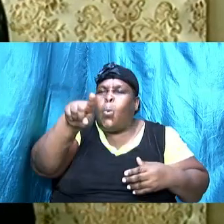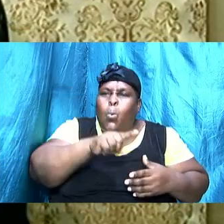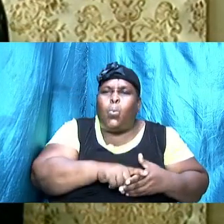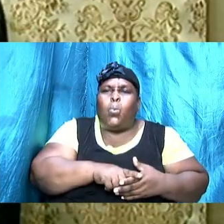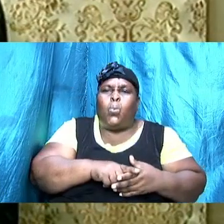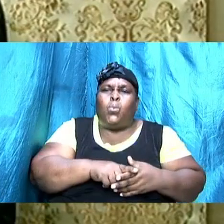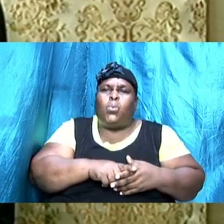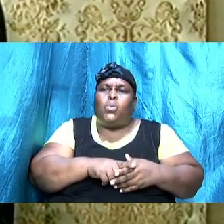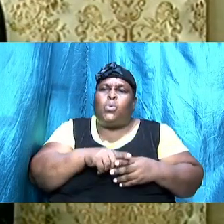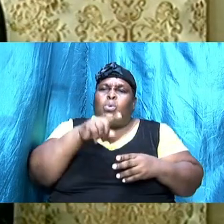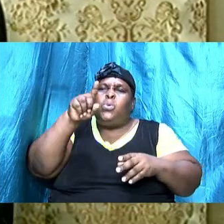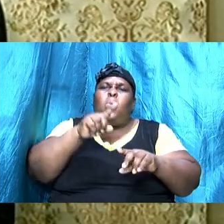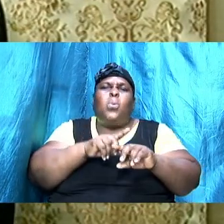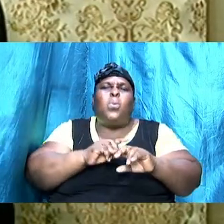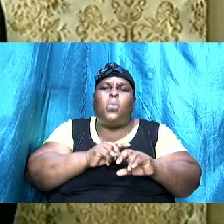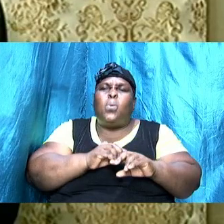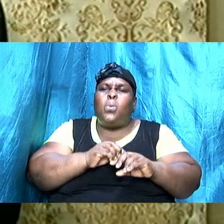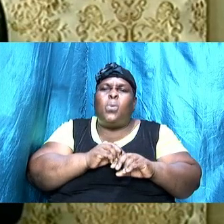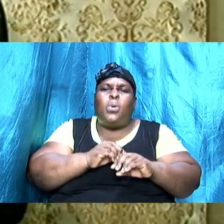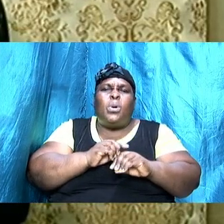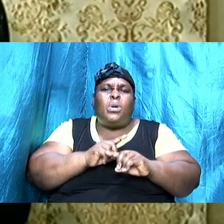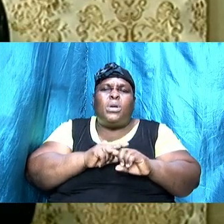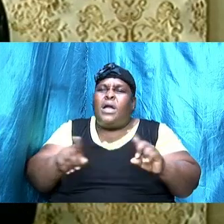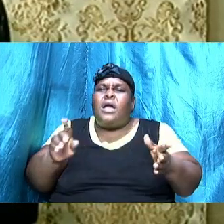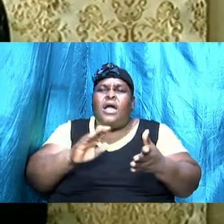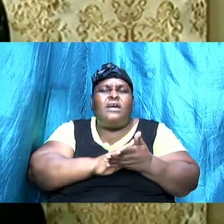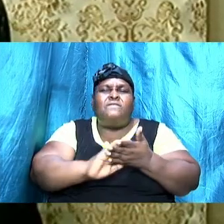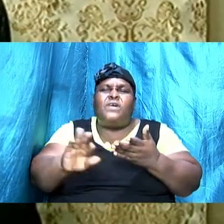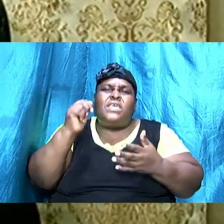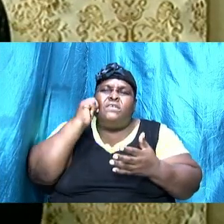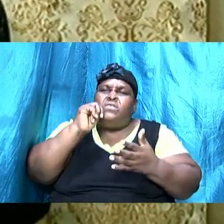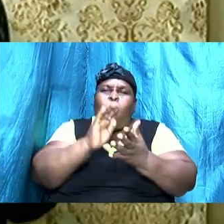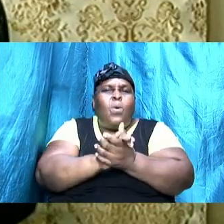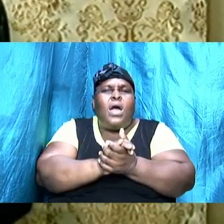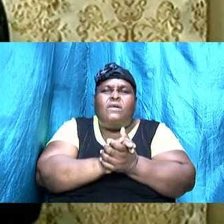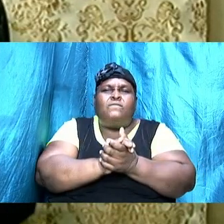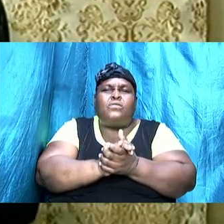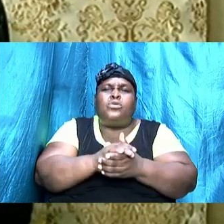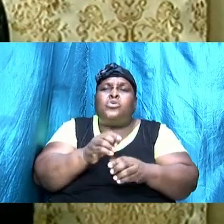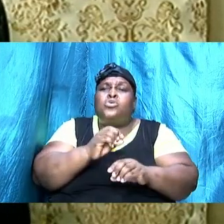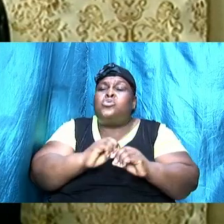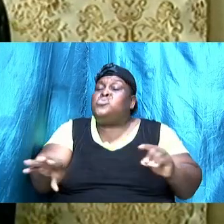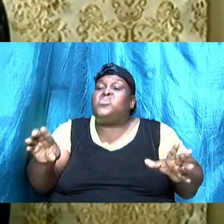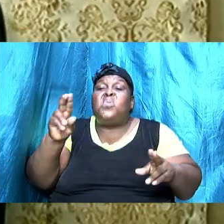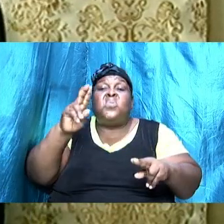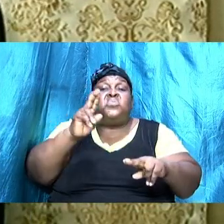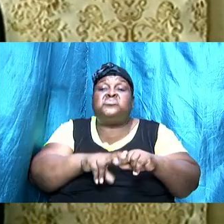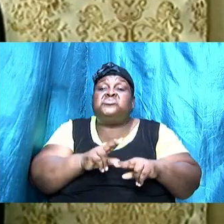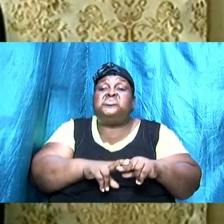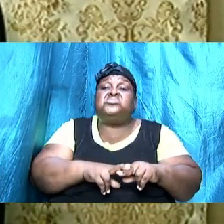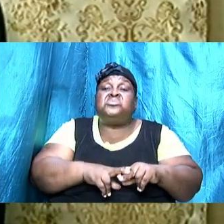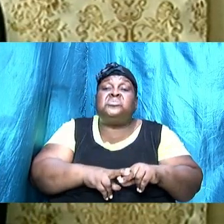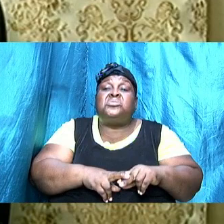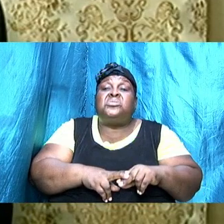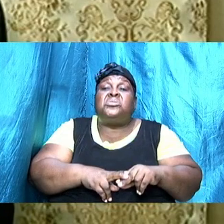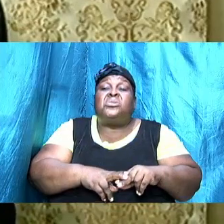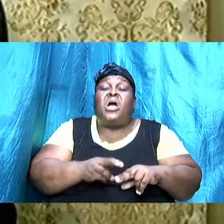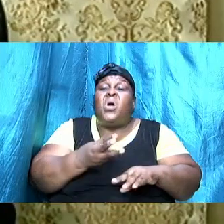said it in his word. And we better understand that and accept that and